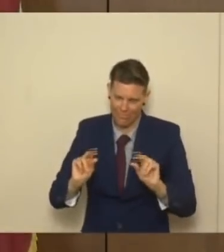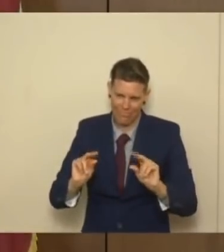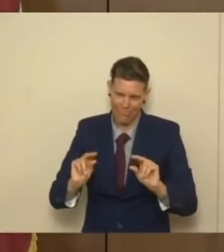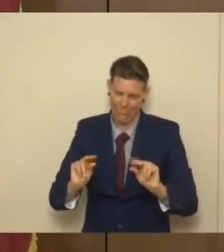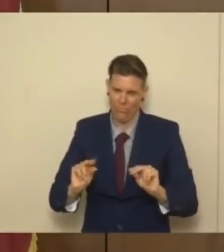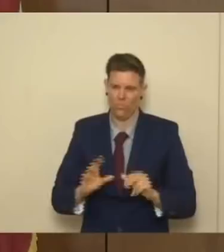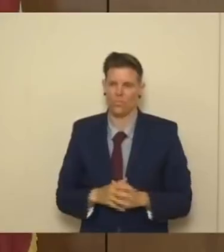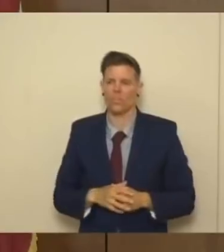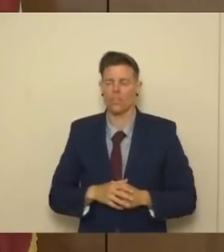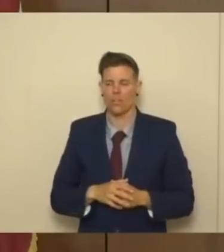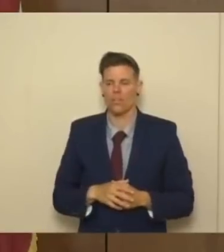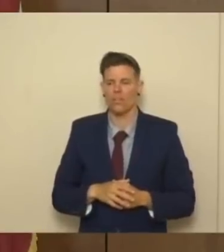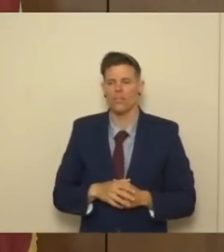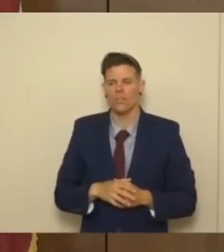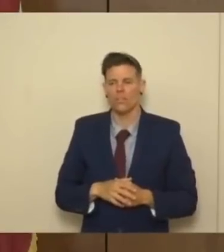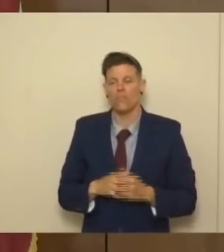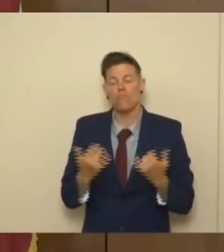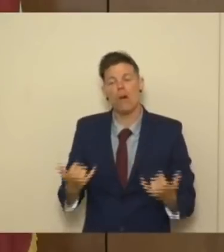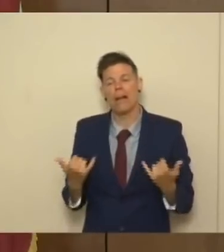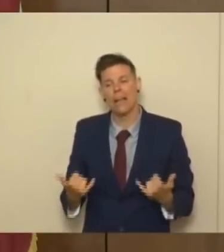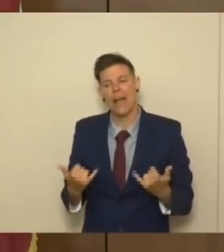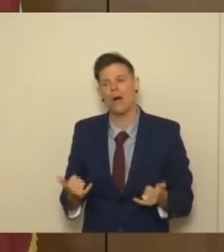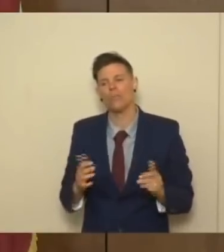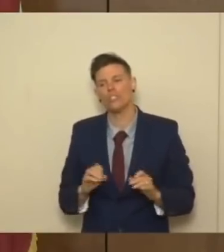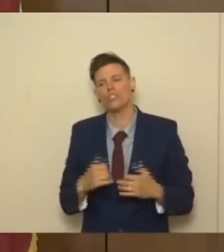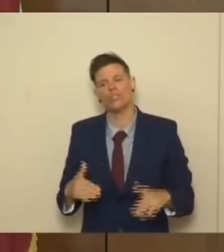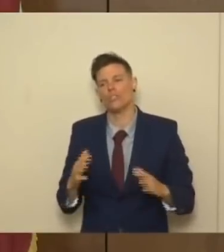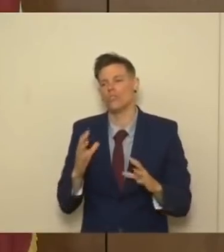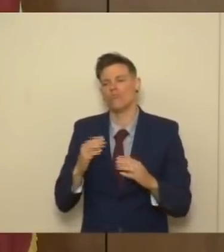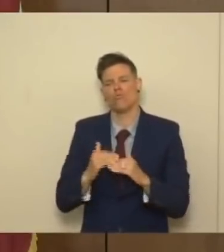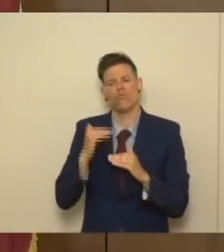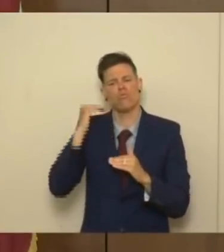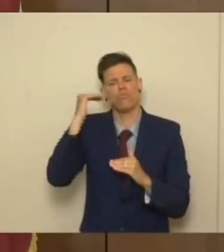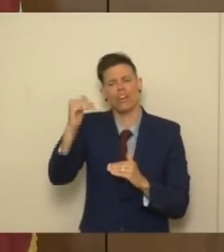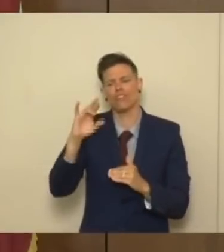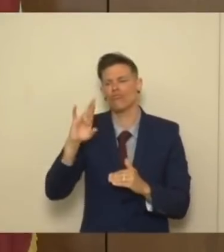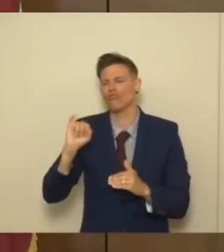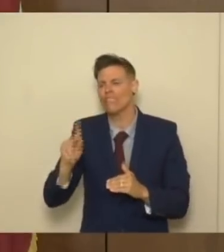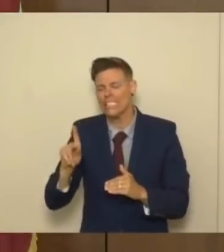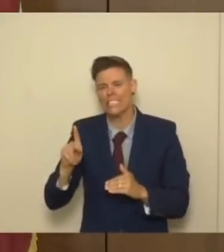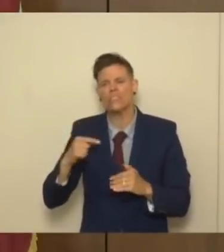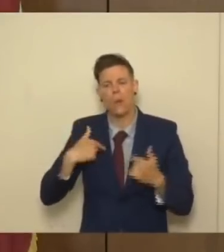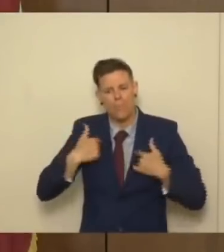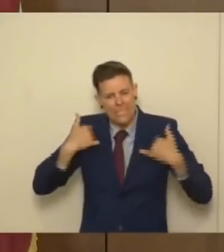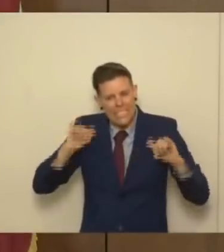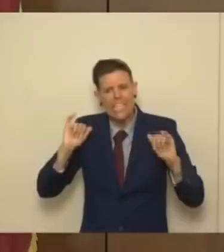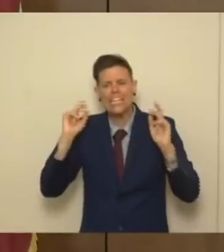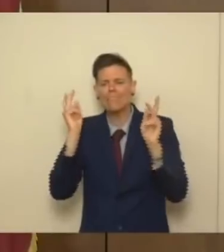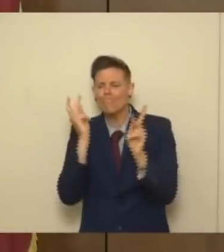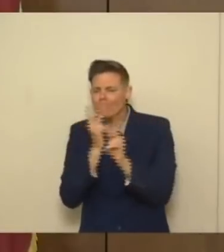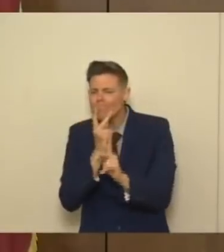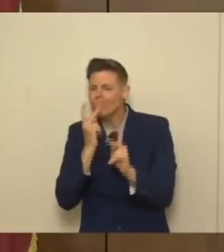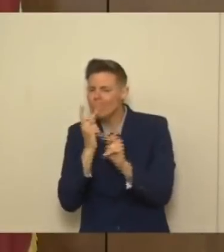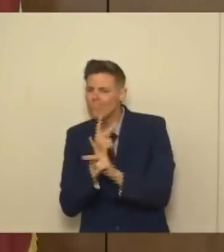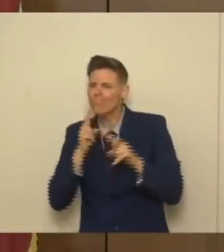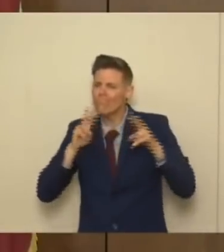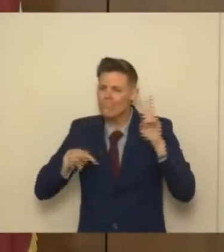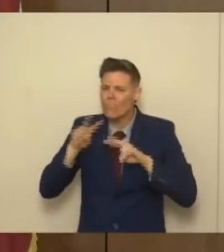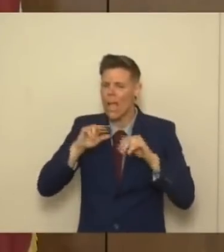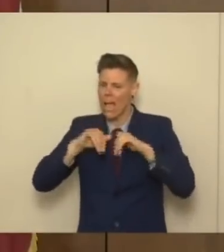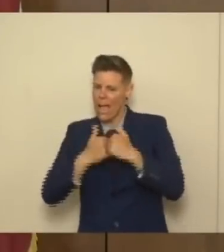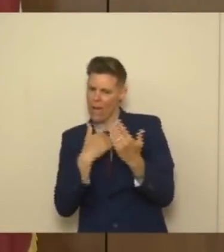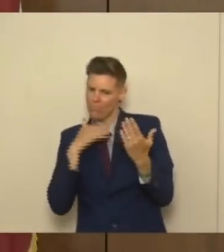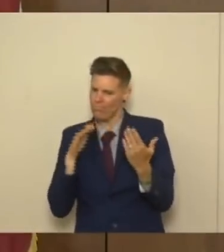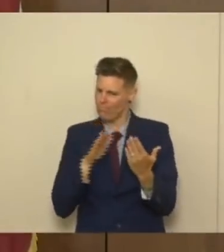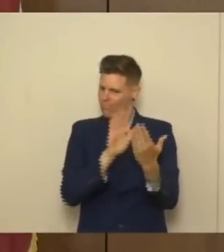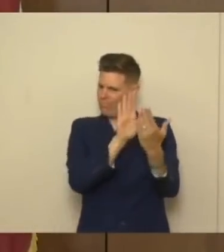just inviting way too much risk. So I am evaluating what steps we ought to be taking. But if you are here and you are